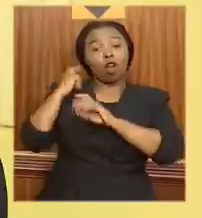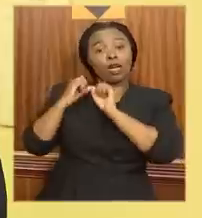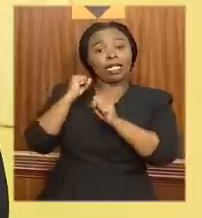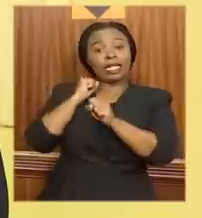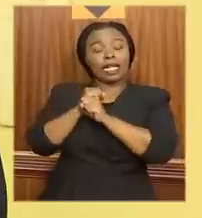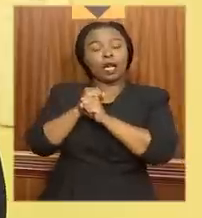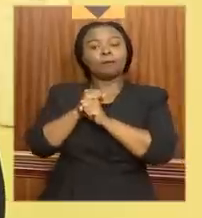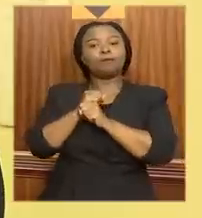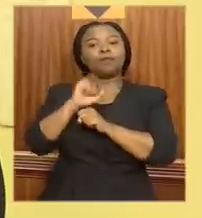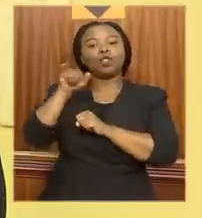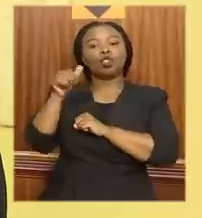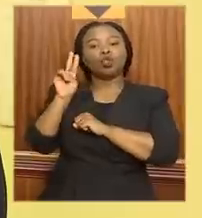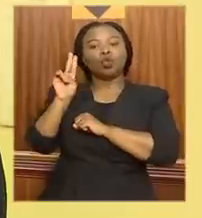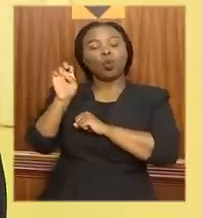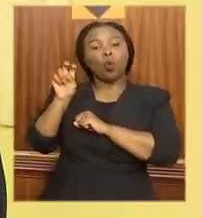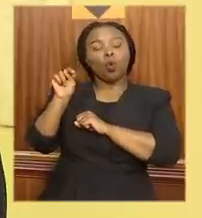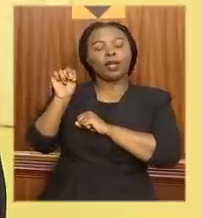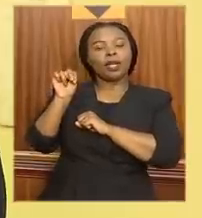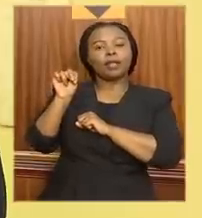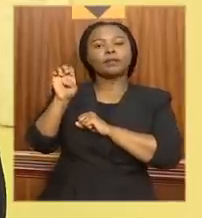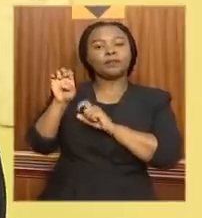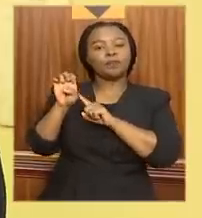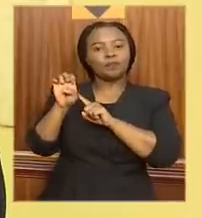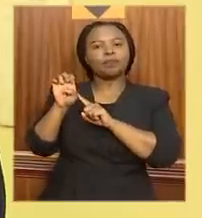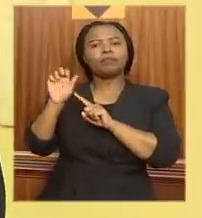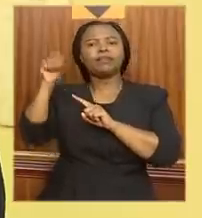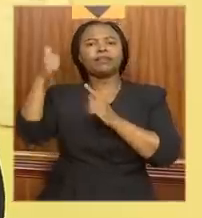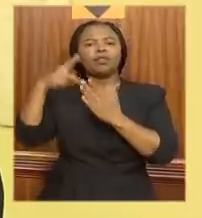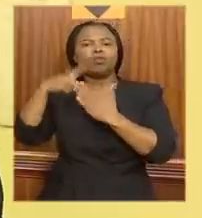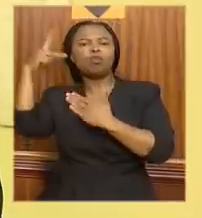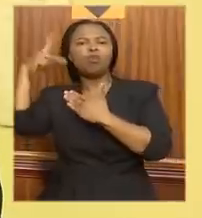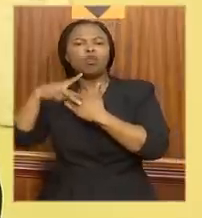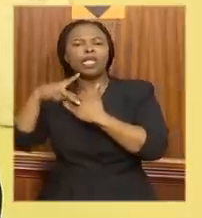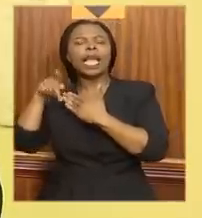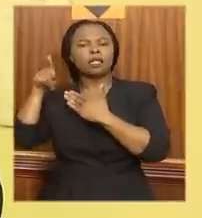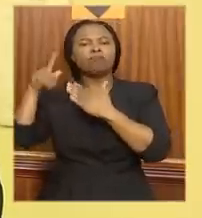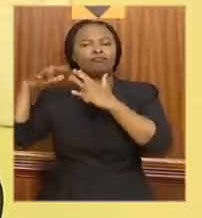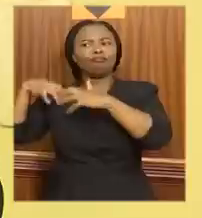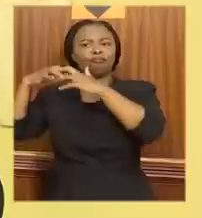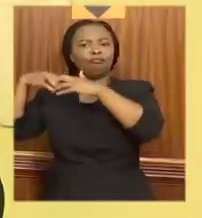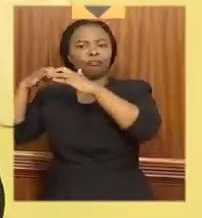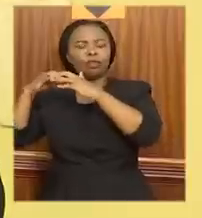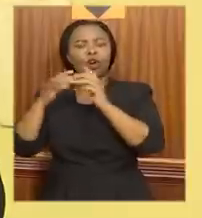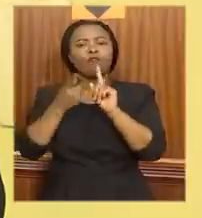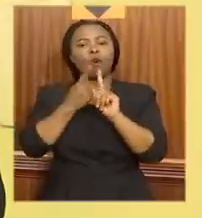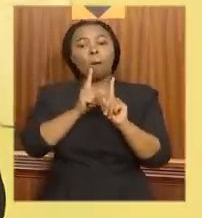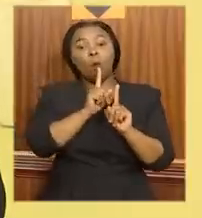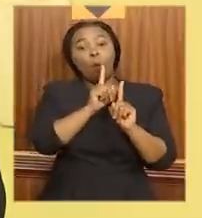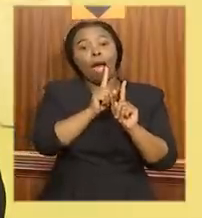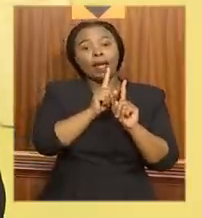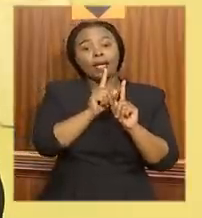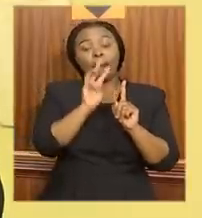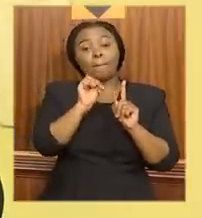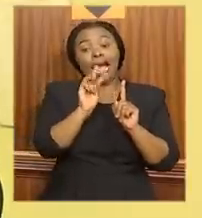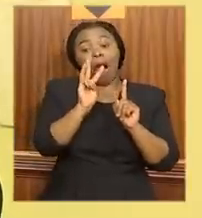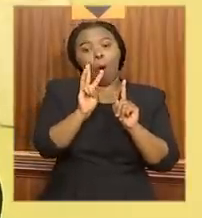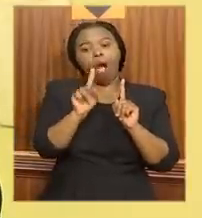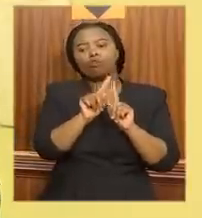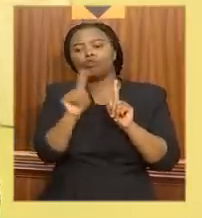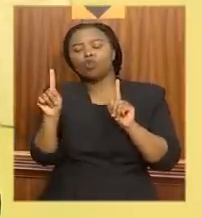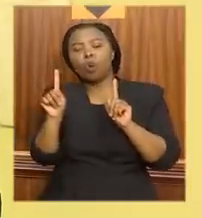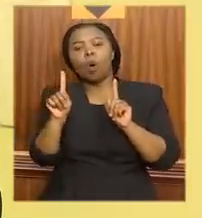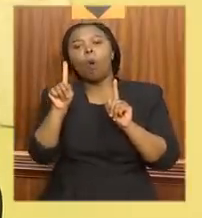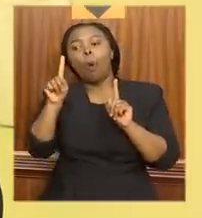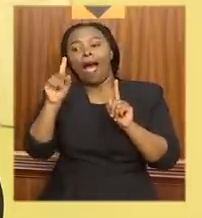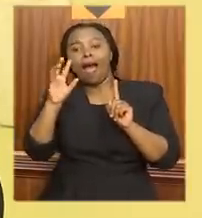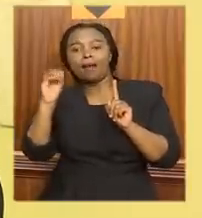threshold for new embedded generation projects from 1 megawatt to